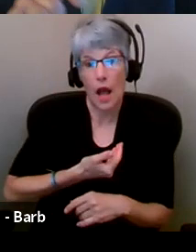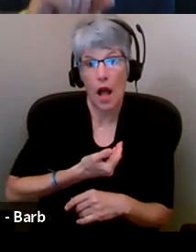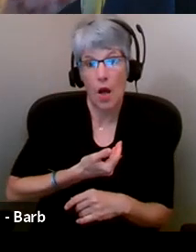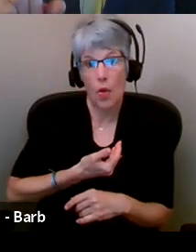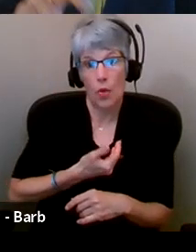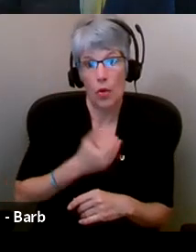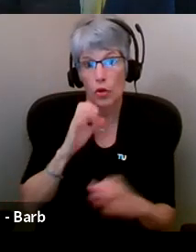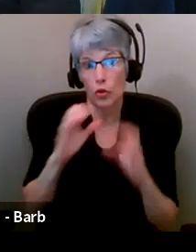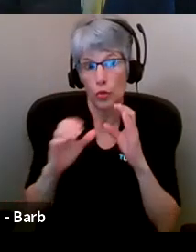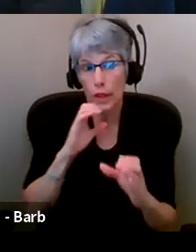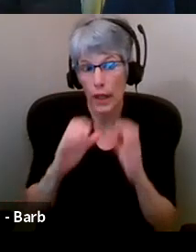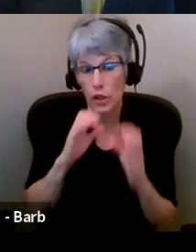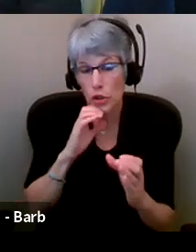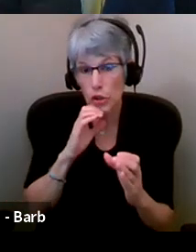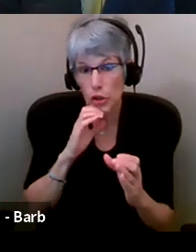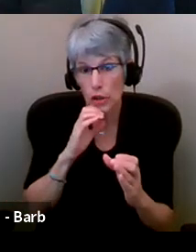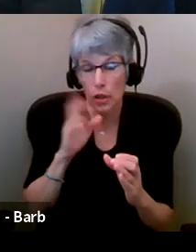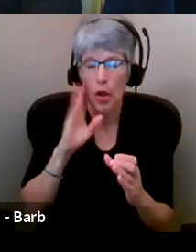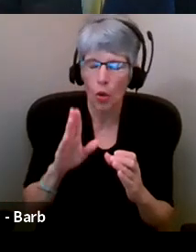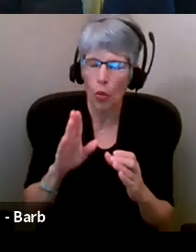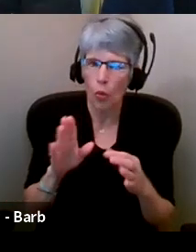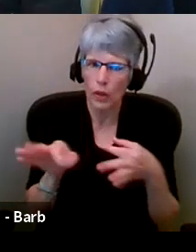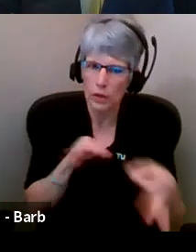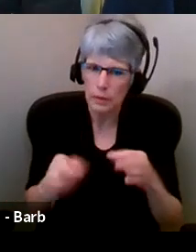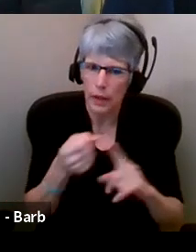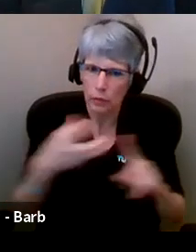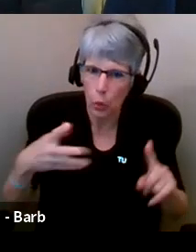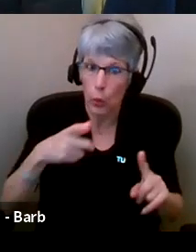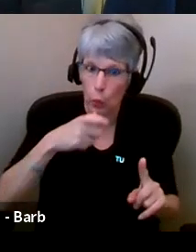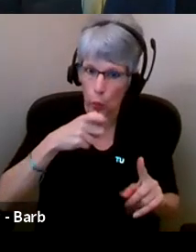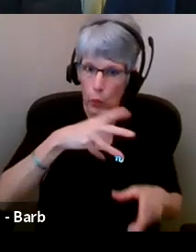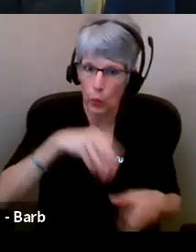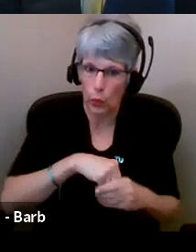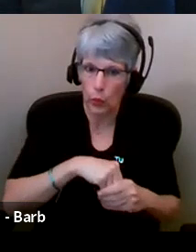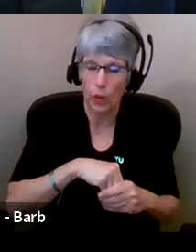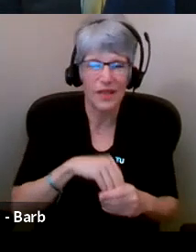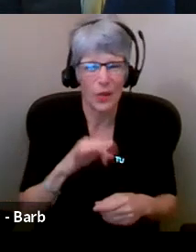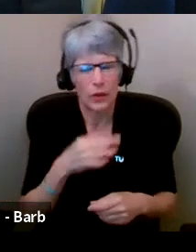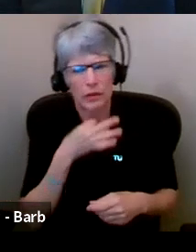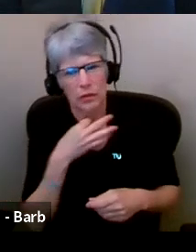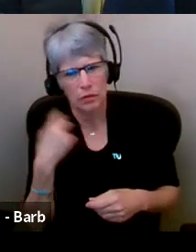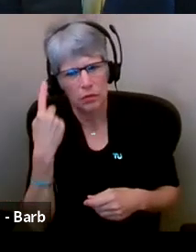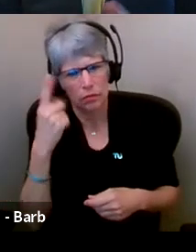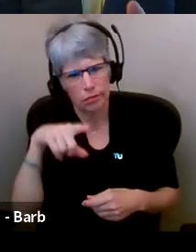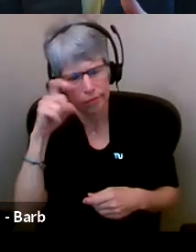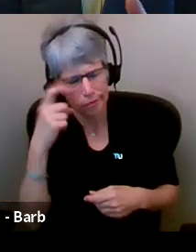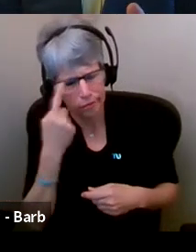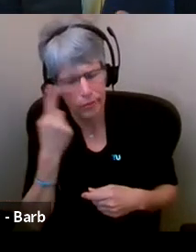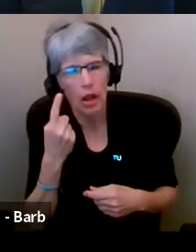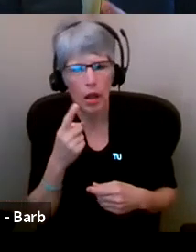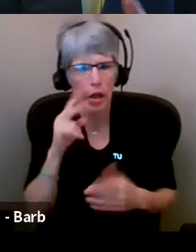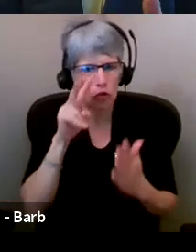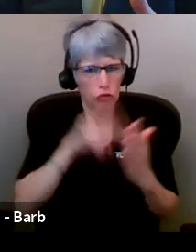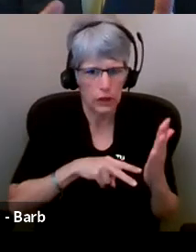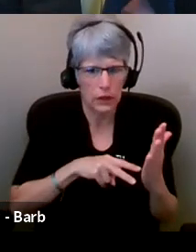we've defined and specified who those individuals are. And I would encourage if there's a question to look at that. And if you have a question specifically about